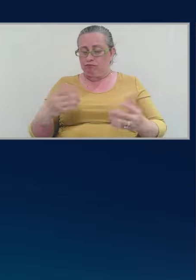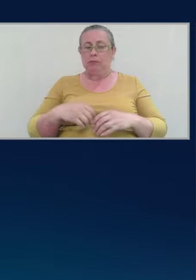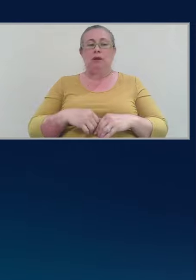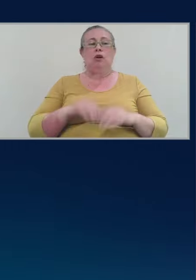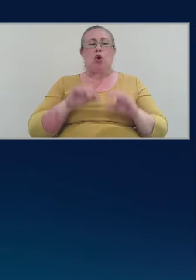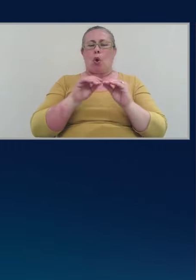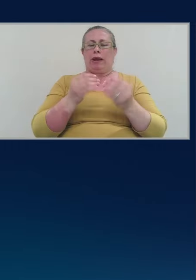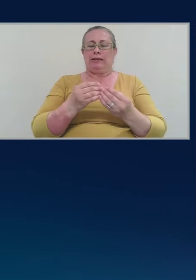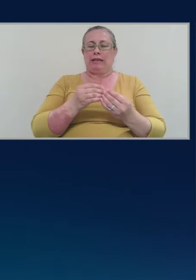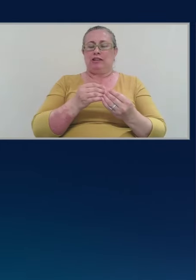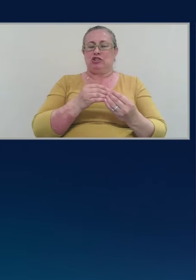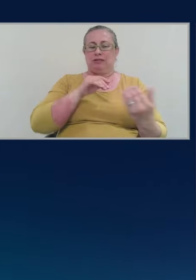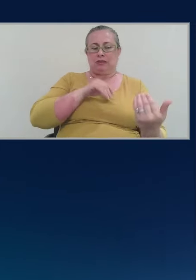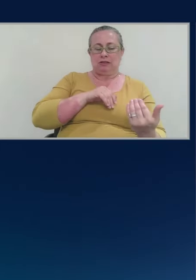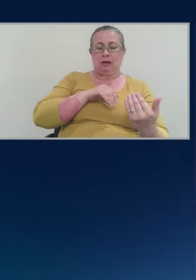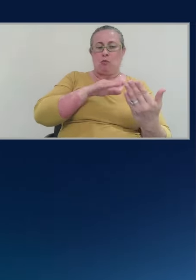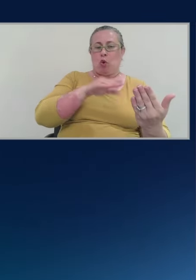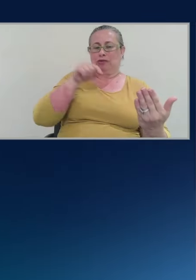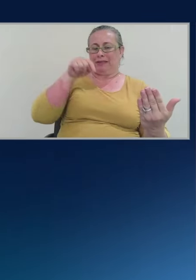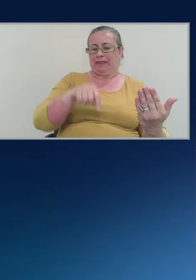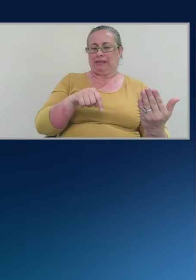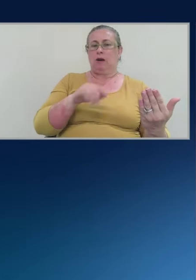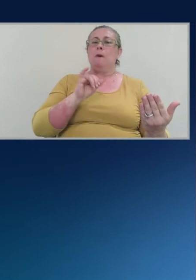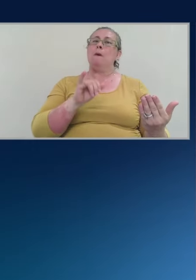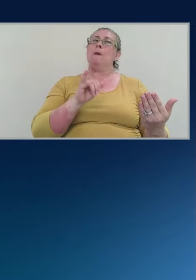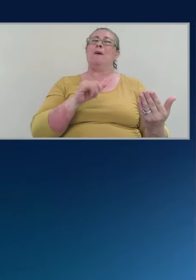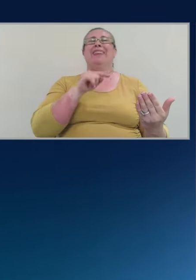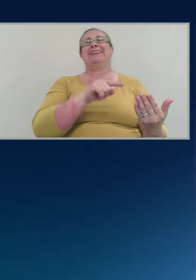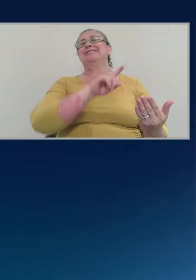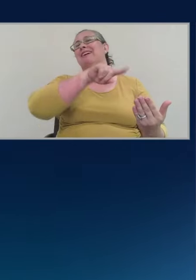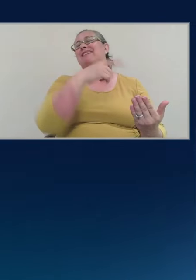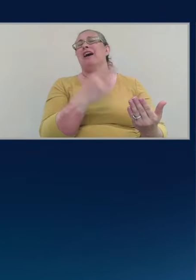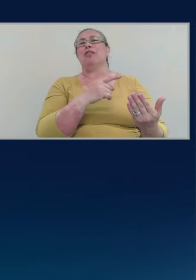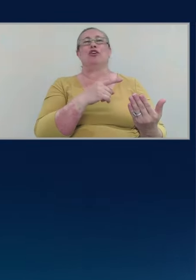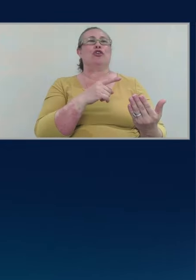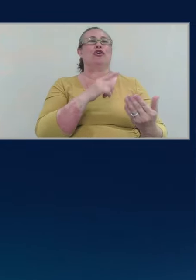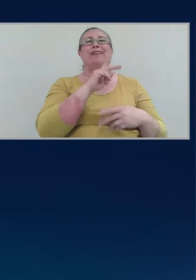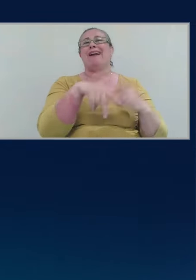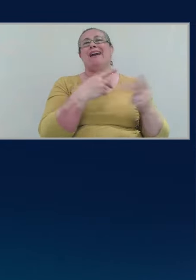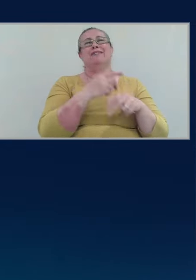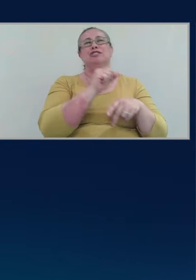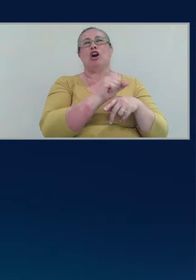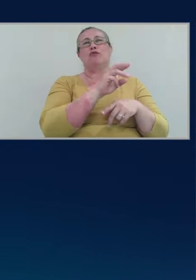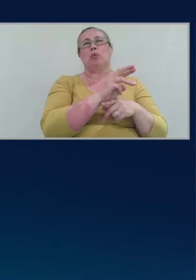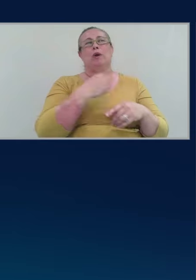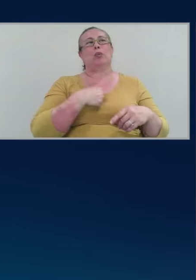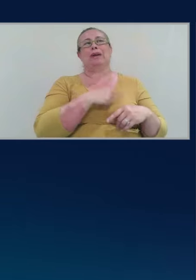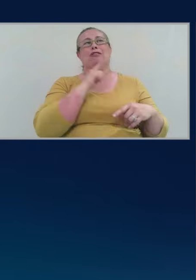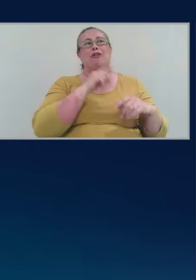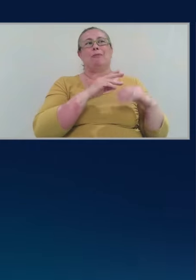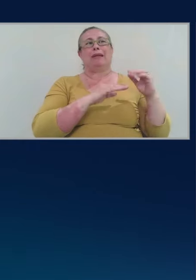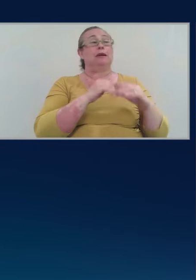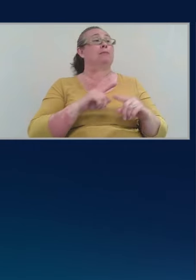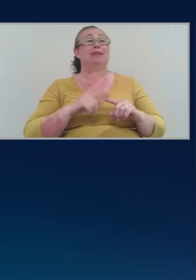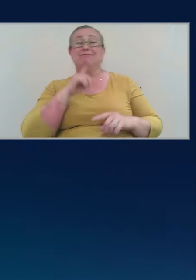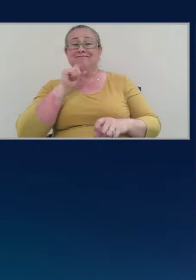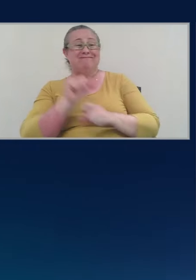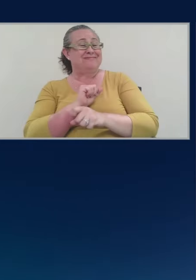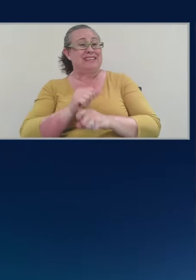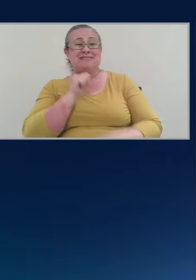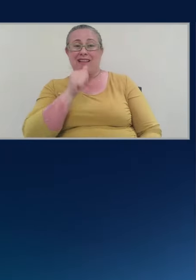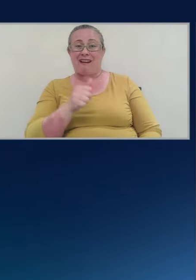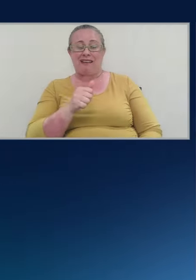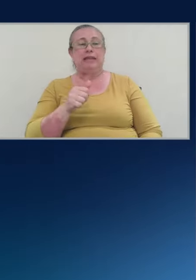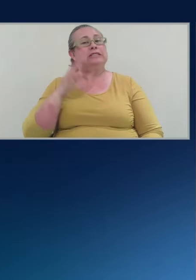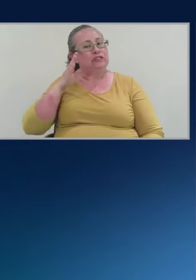this as, okay, this is just another version of software we're building. Okay. But it's not. Yeah. It's the future of your